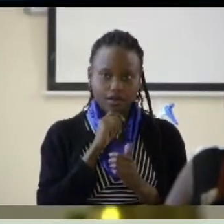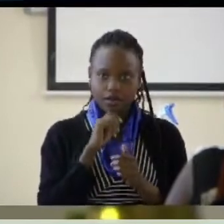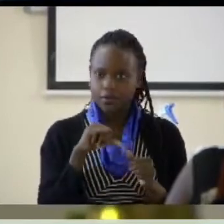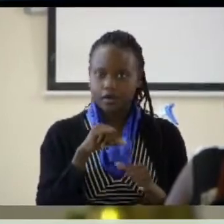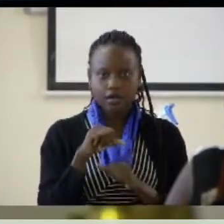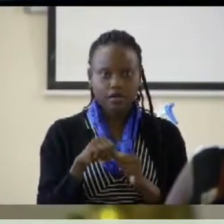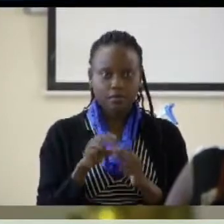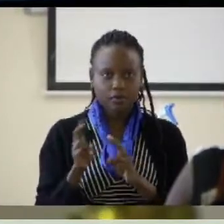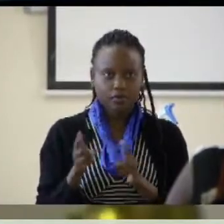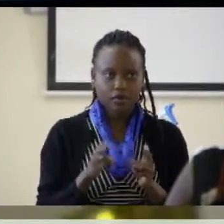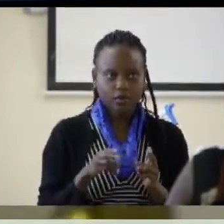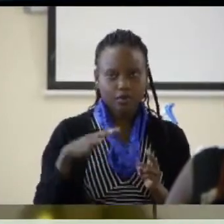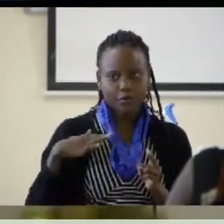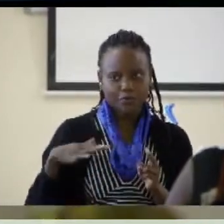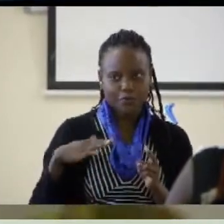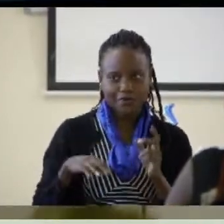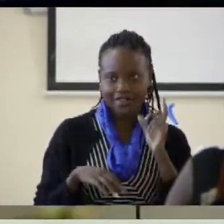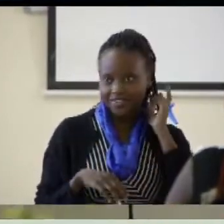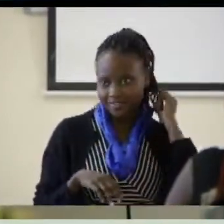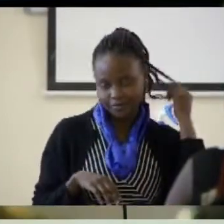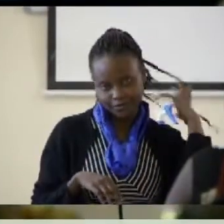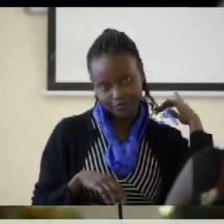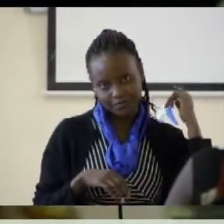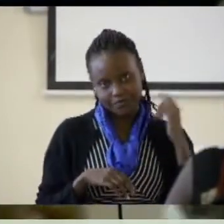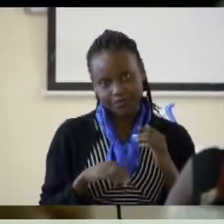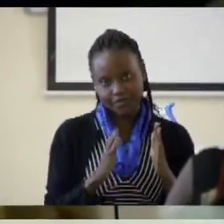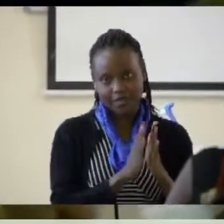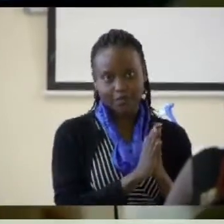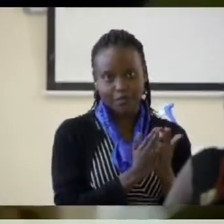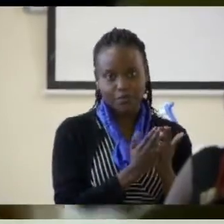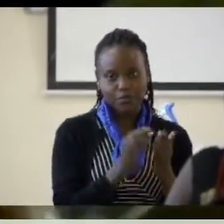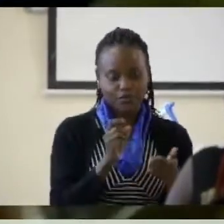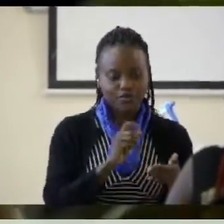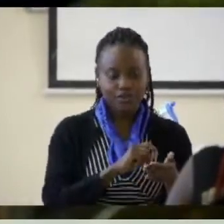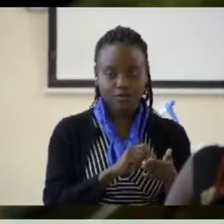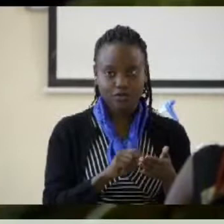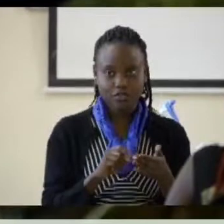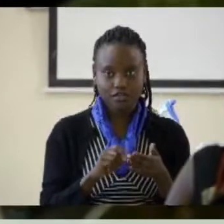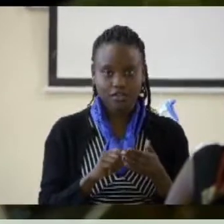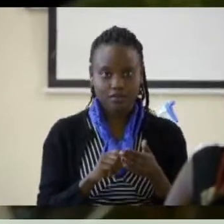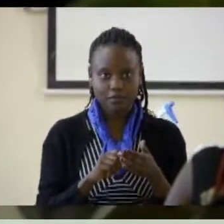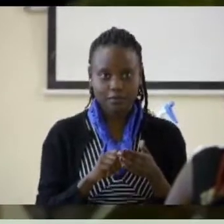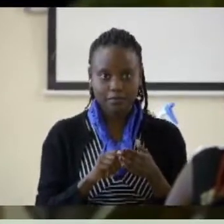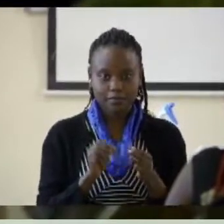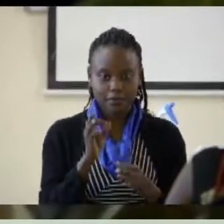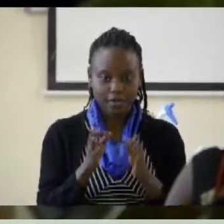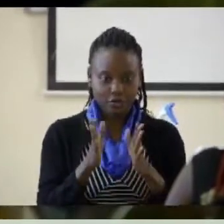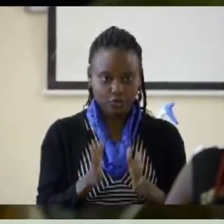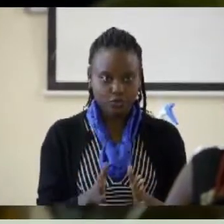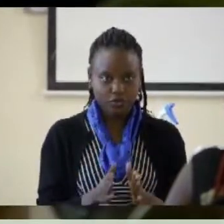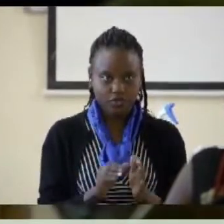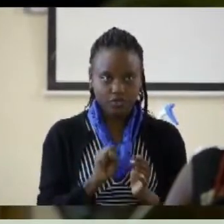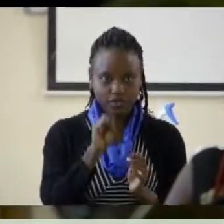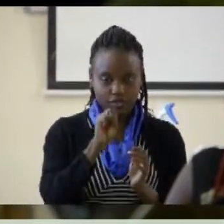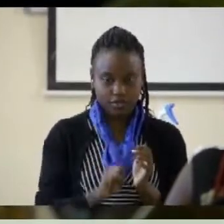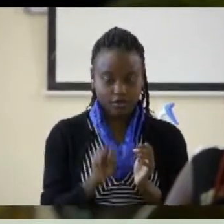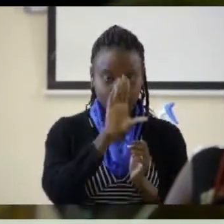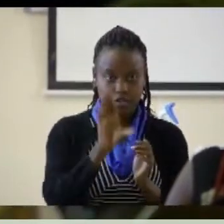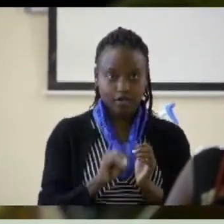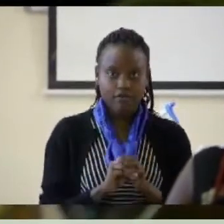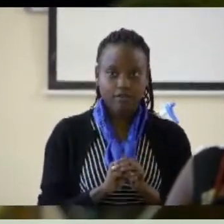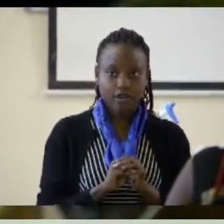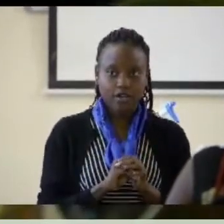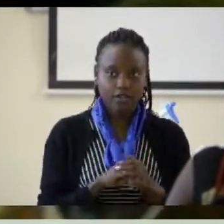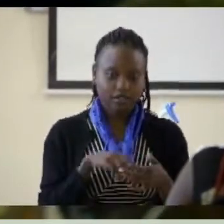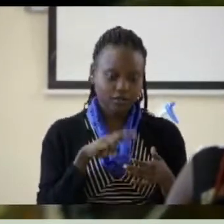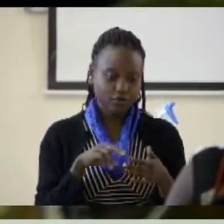the common woman. There is a book that was written by jurists in Southern Africa looking at